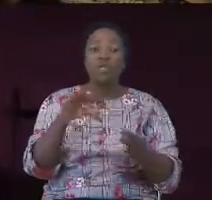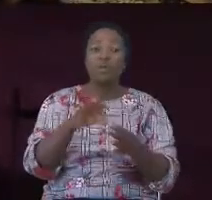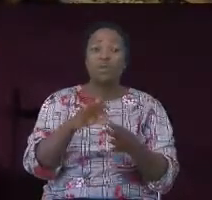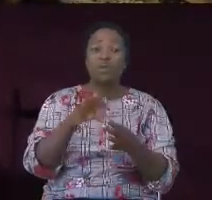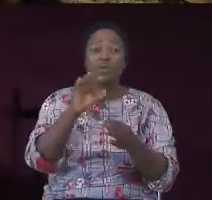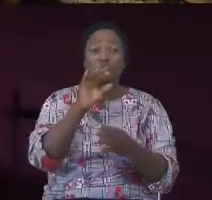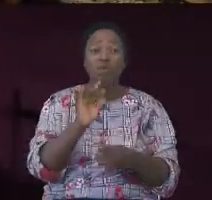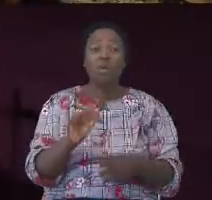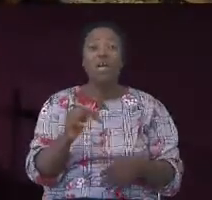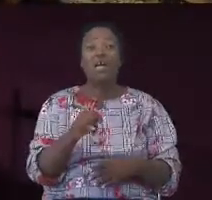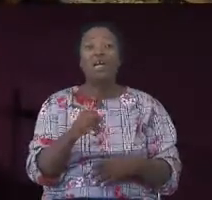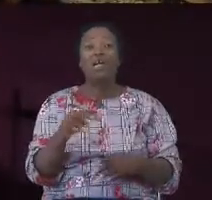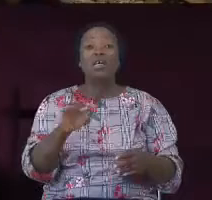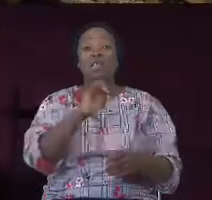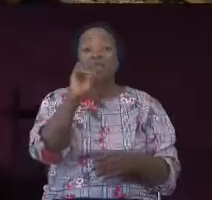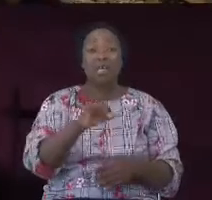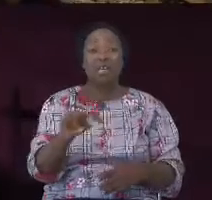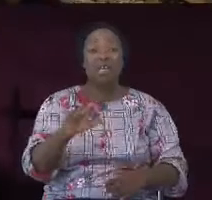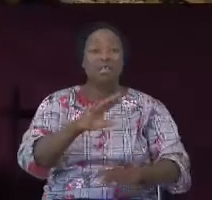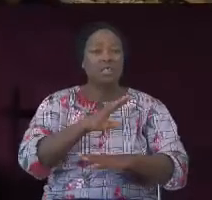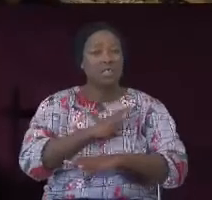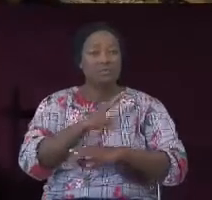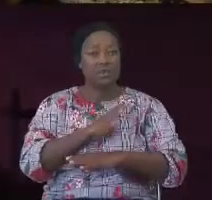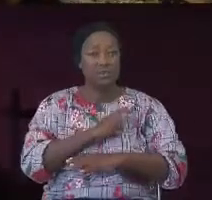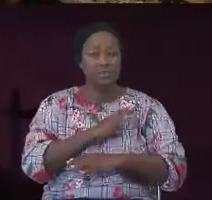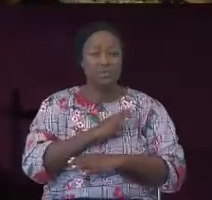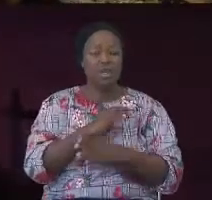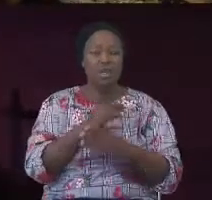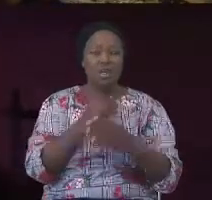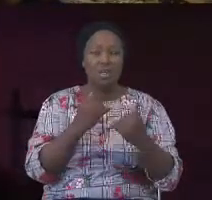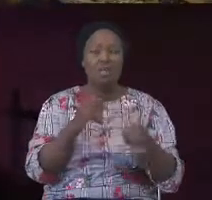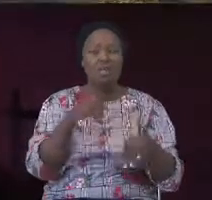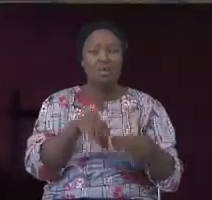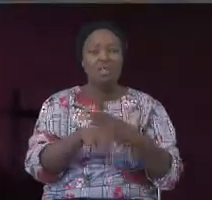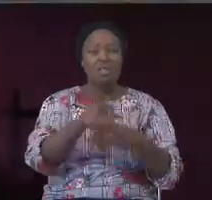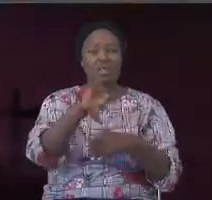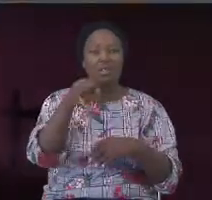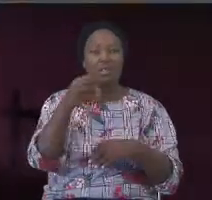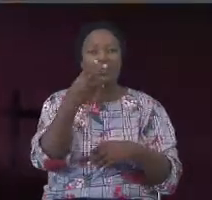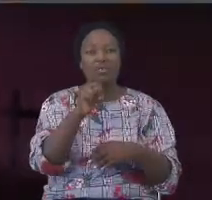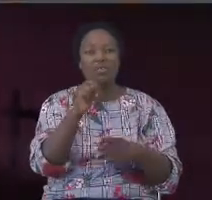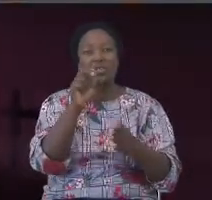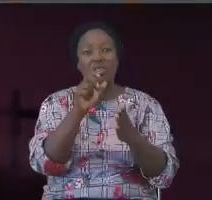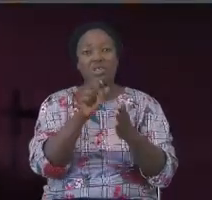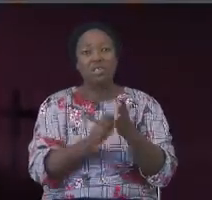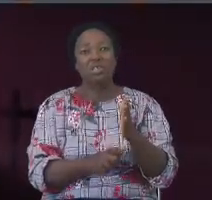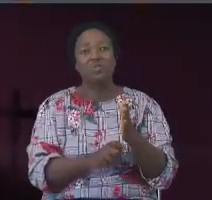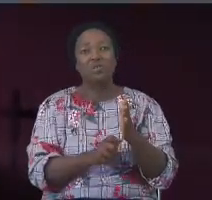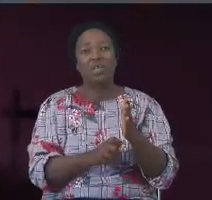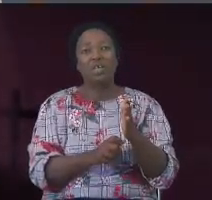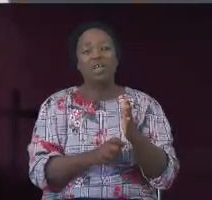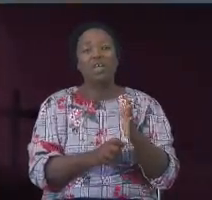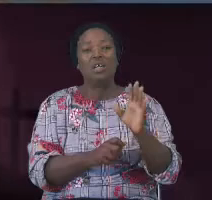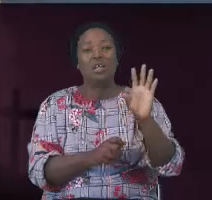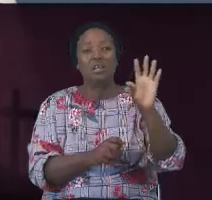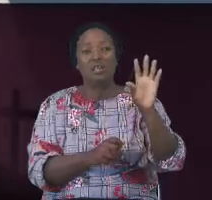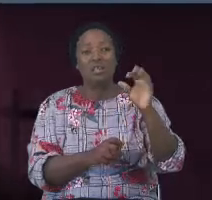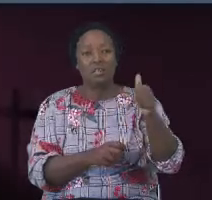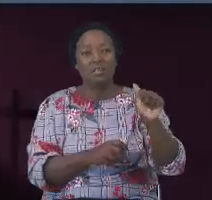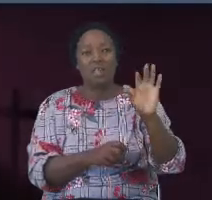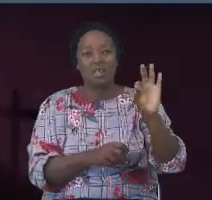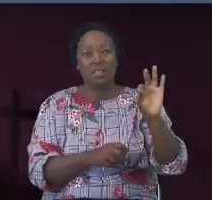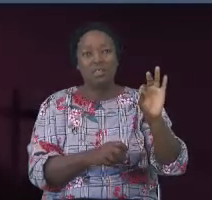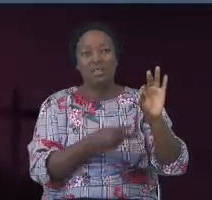the wonder of a spiritual eternal satisfaction let's come to